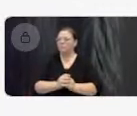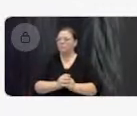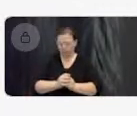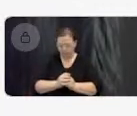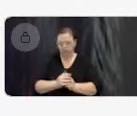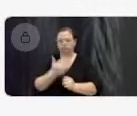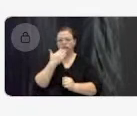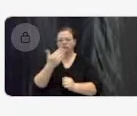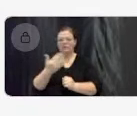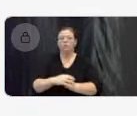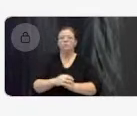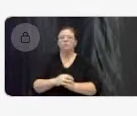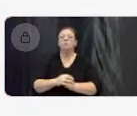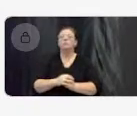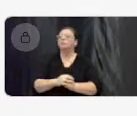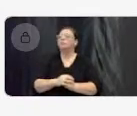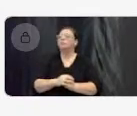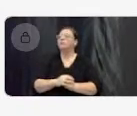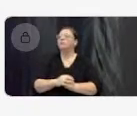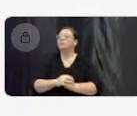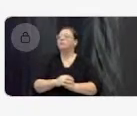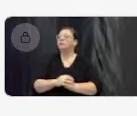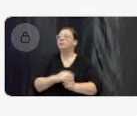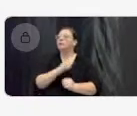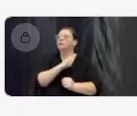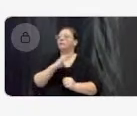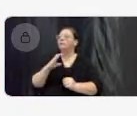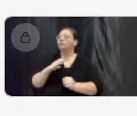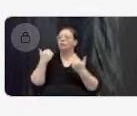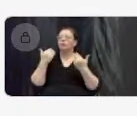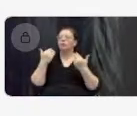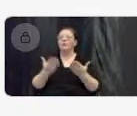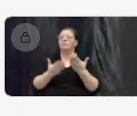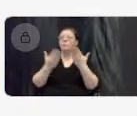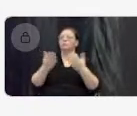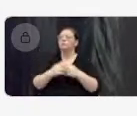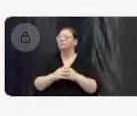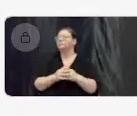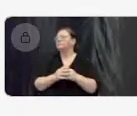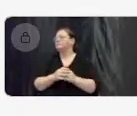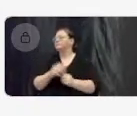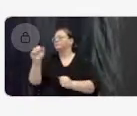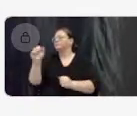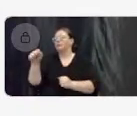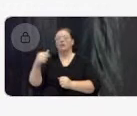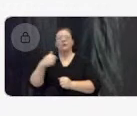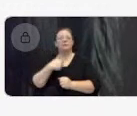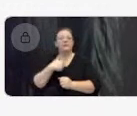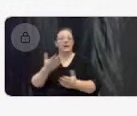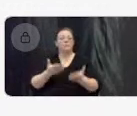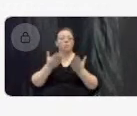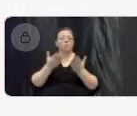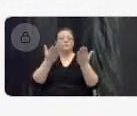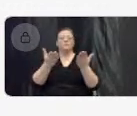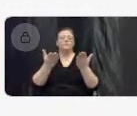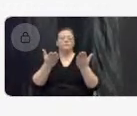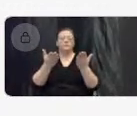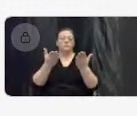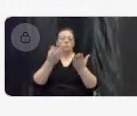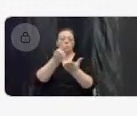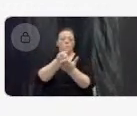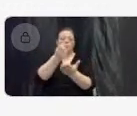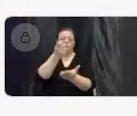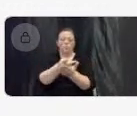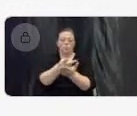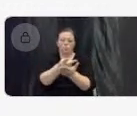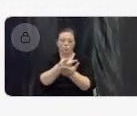Thank you. With that being said, would Commissioner like to make a motion? Yes, I move to